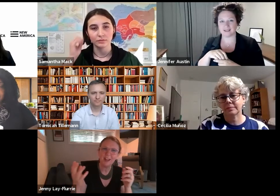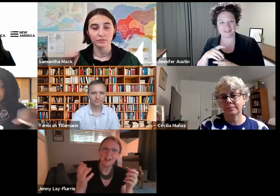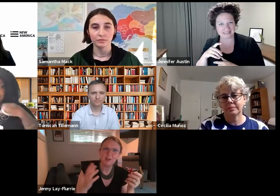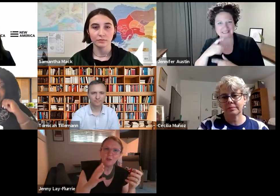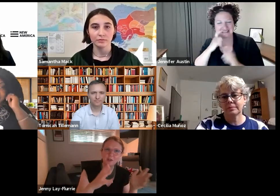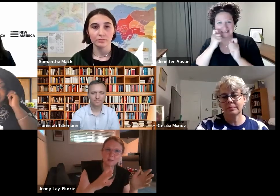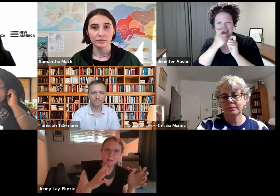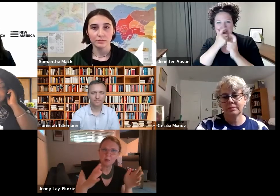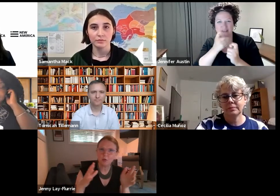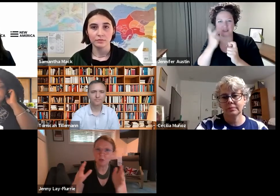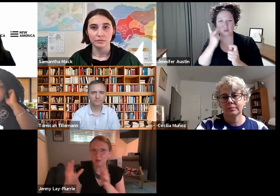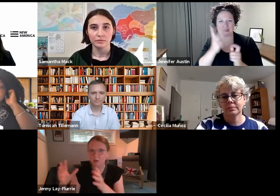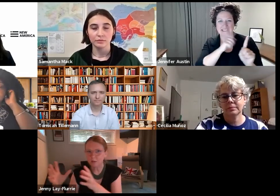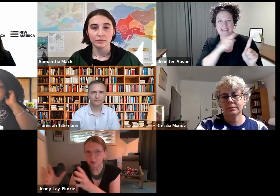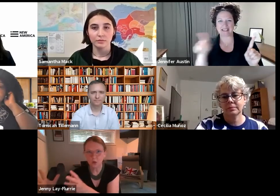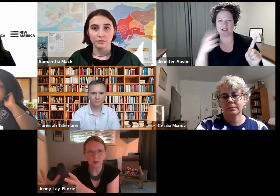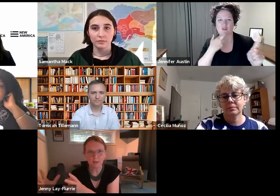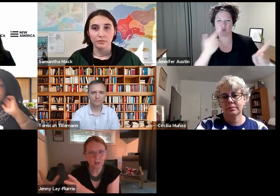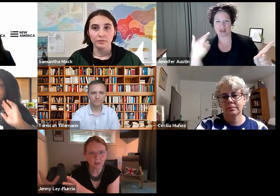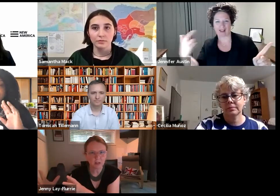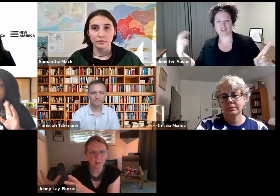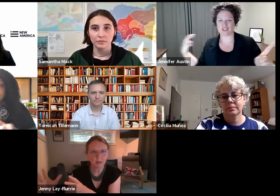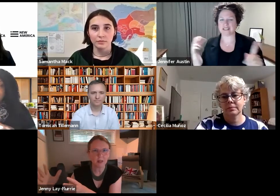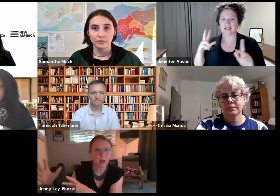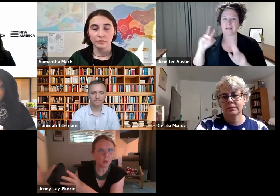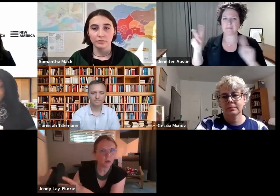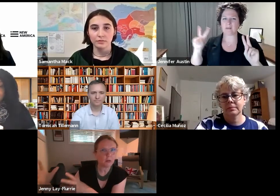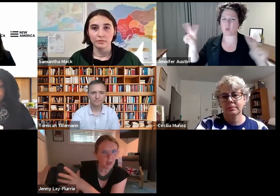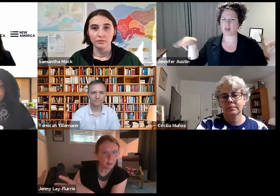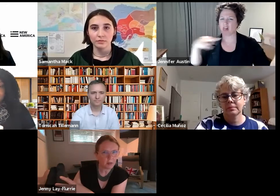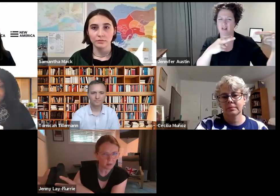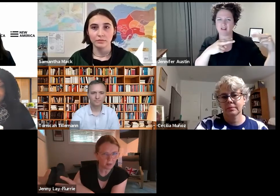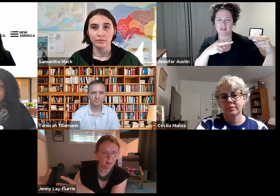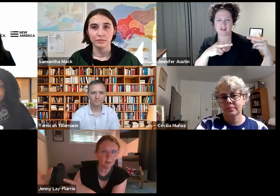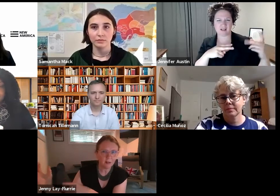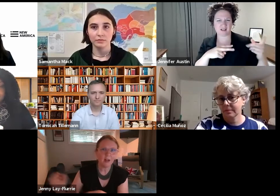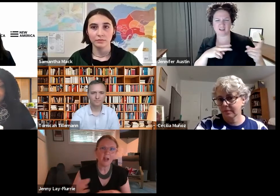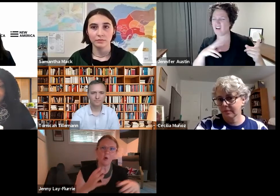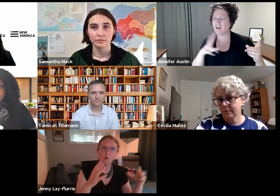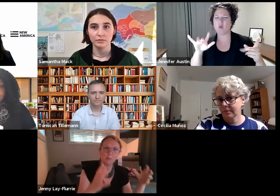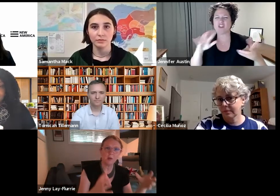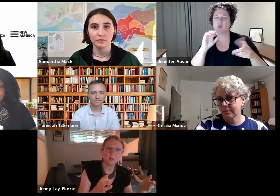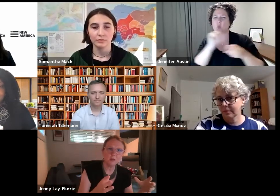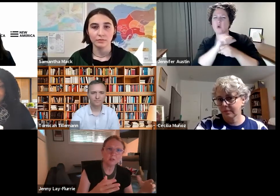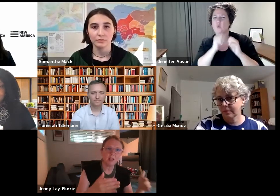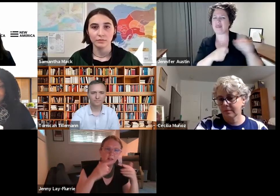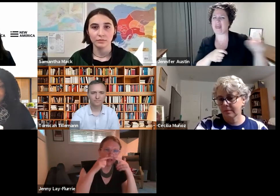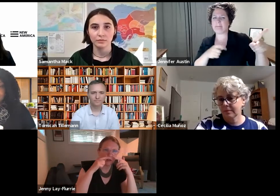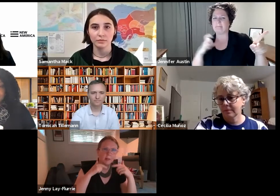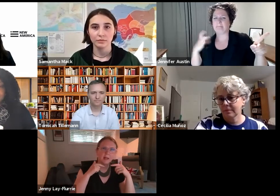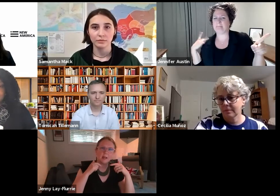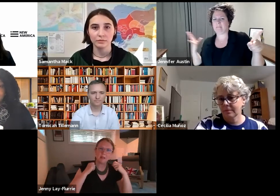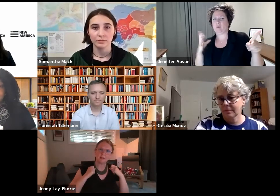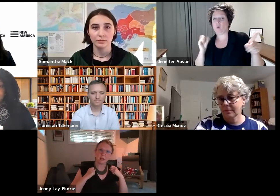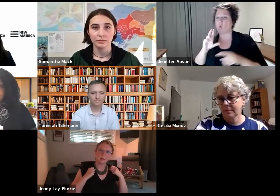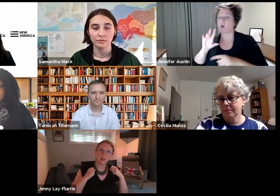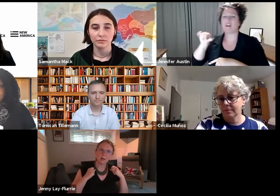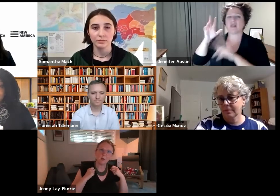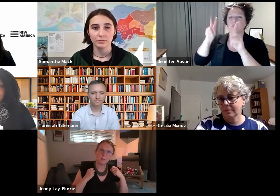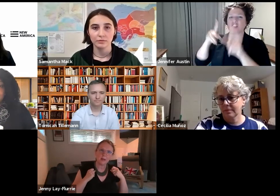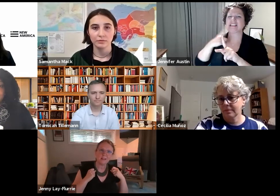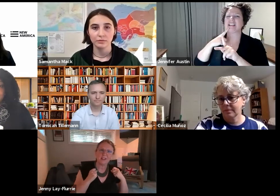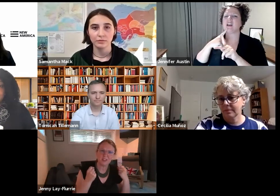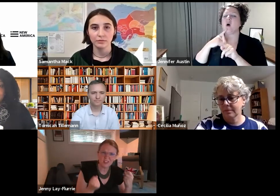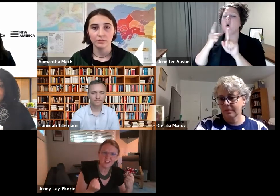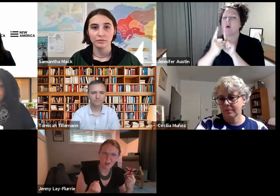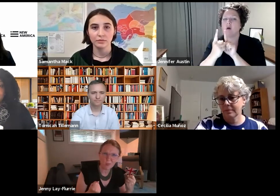reactions. You see the people who turn to whoever's next to me and say, I'll work through that person. Or the person who says, hang on a minute, let me stand back, pull